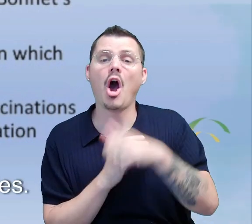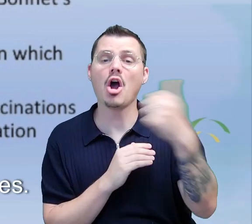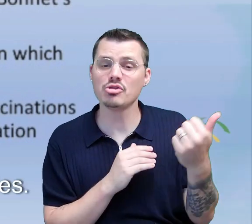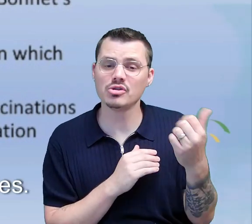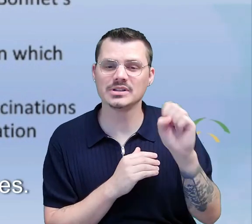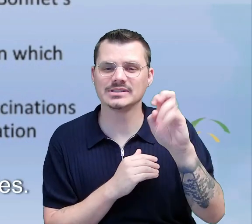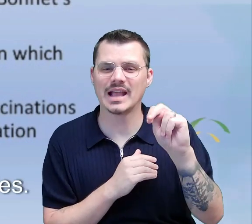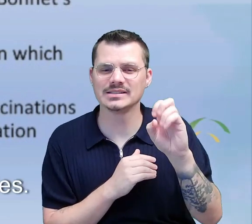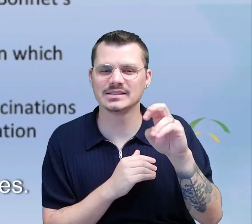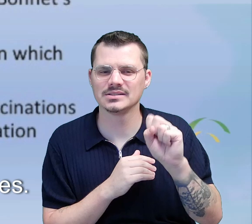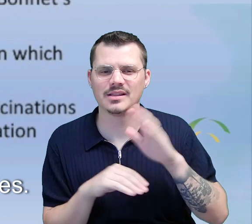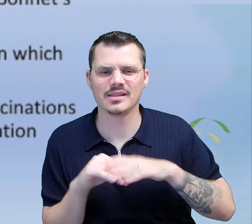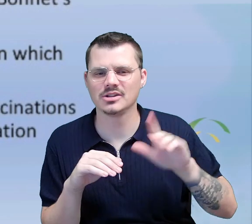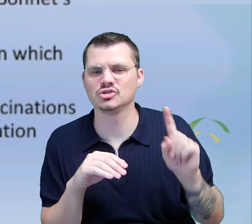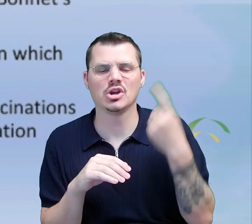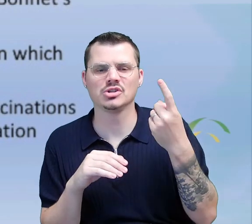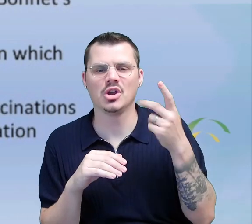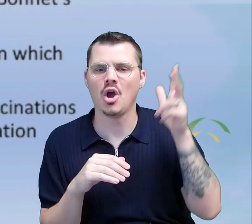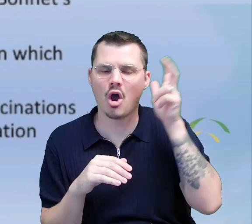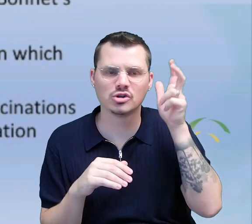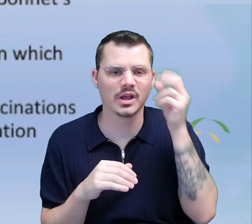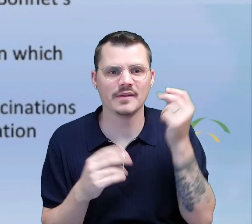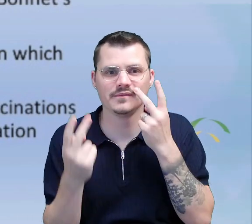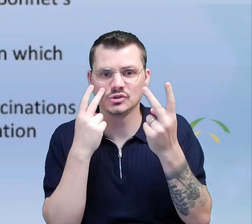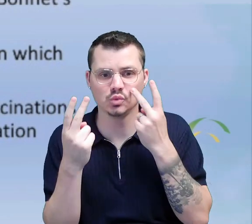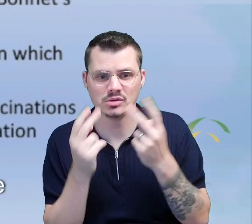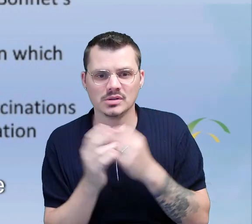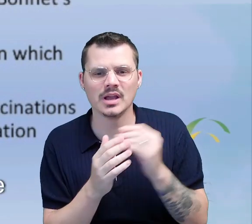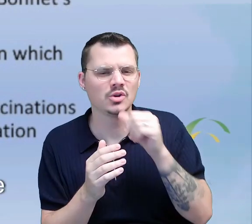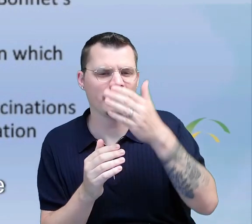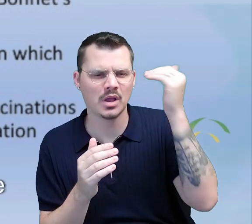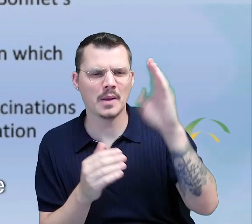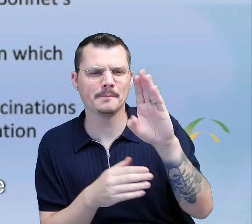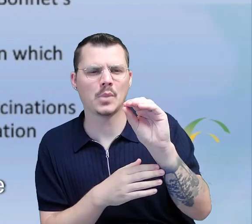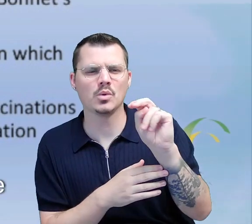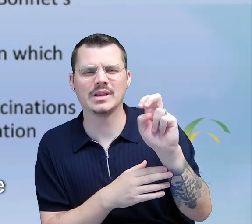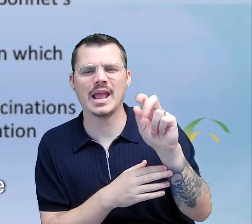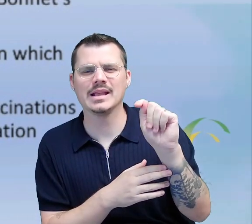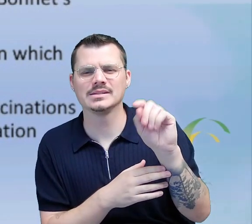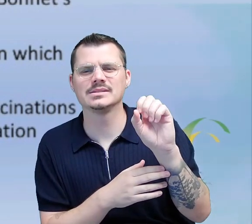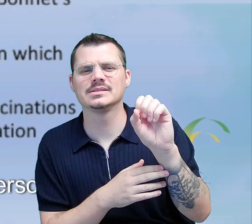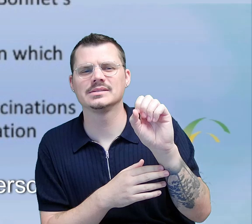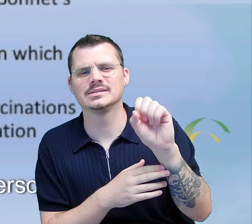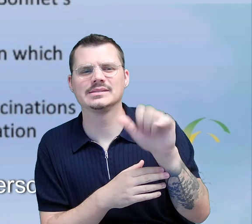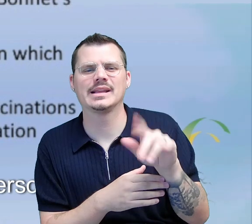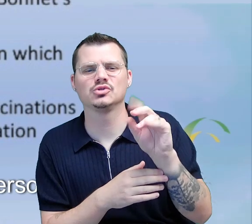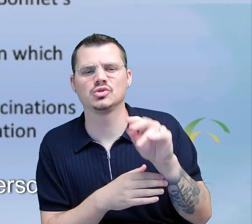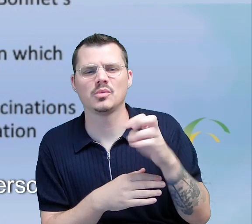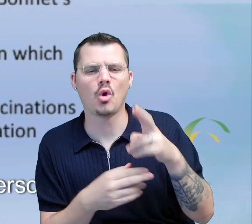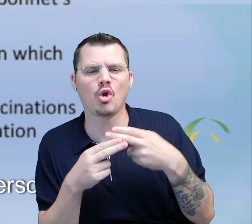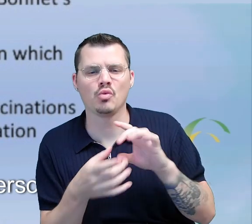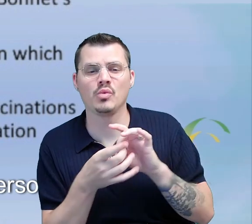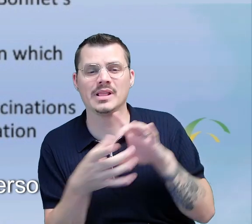in other senses besides auditory and visual. And don't forget Bonnet syndrome, or